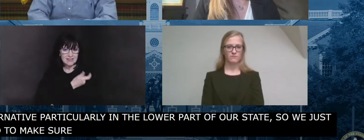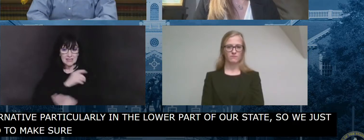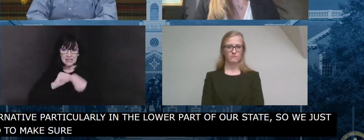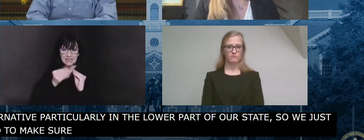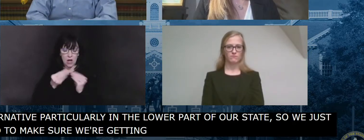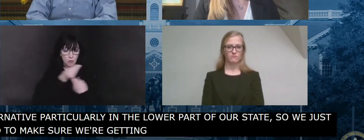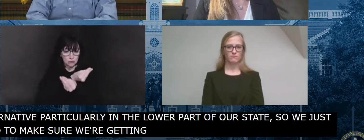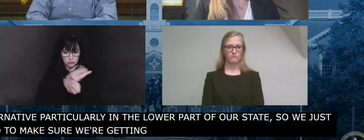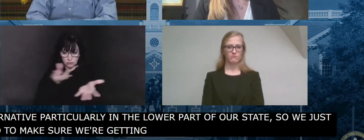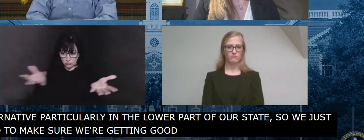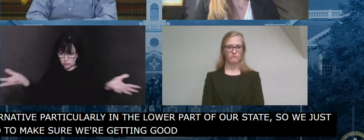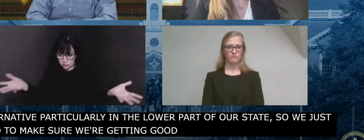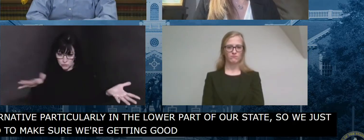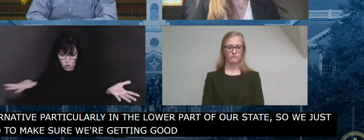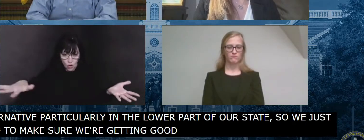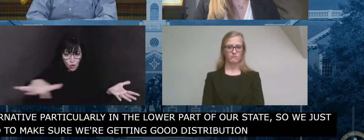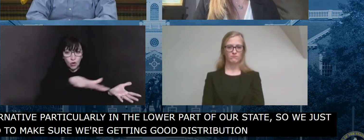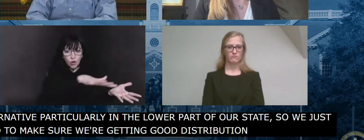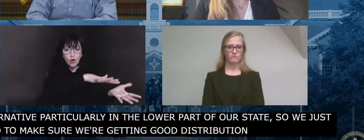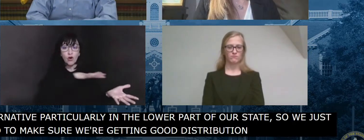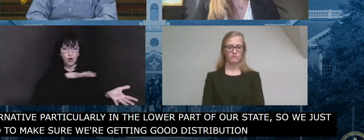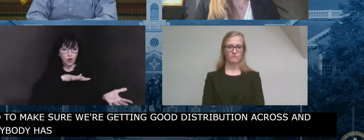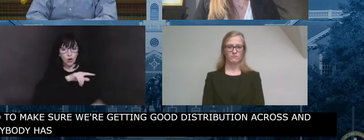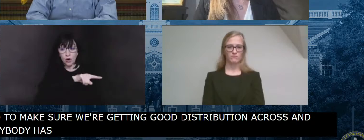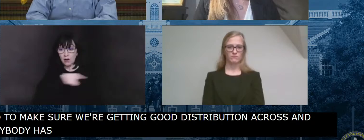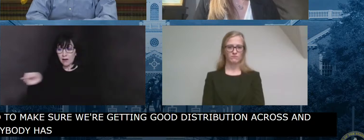opportunity to get vaccinated at these